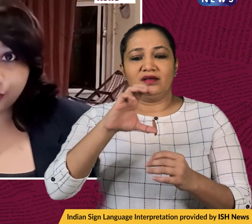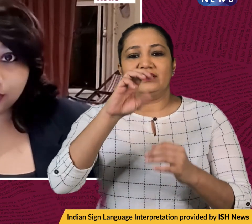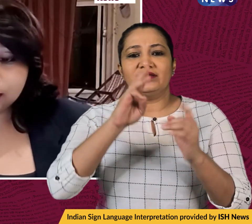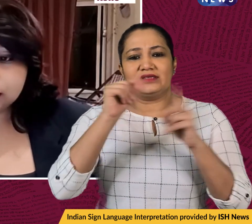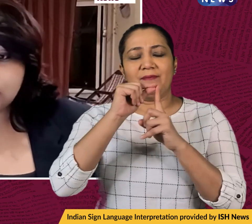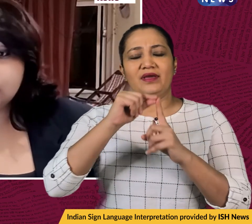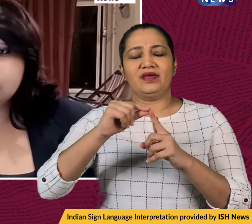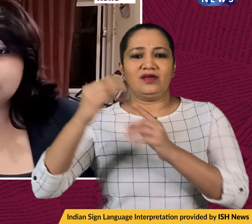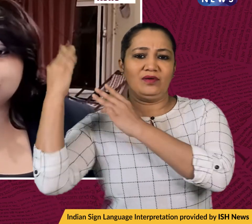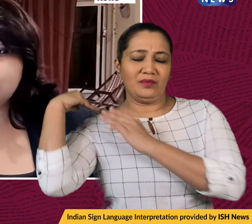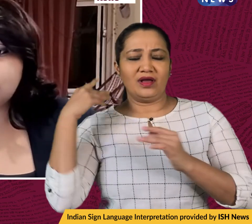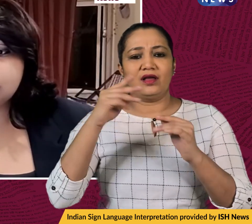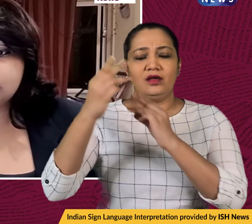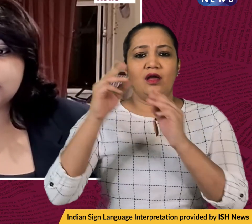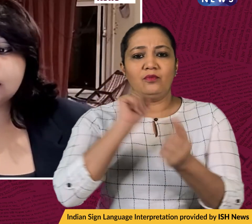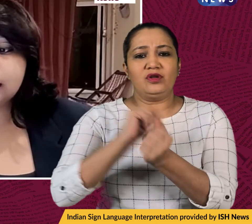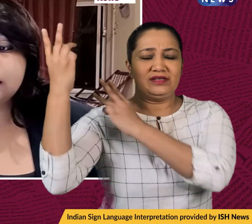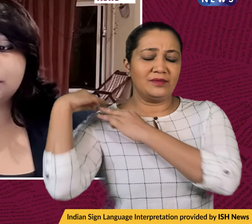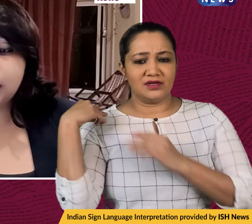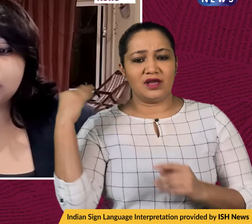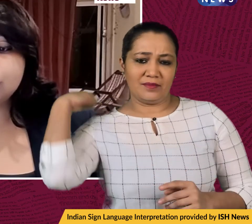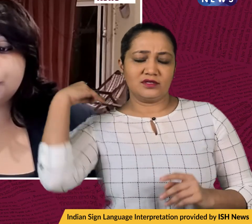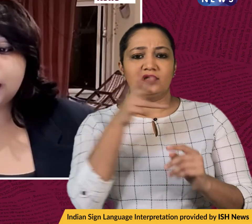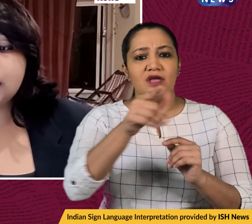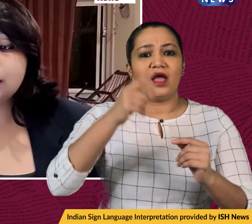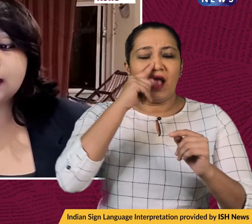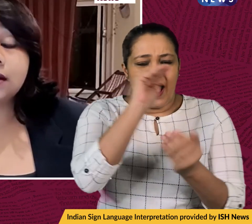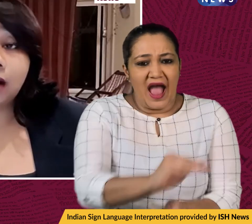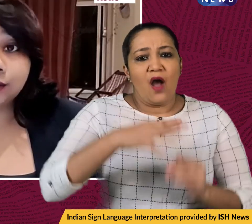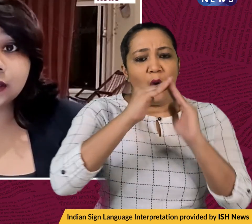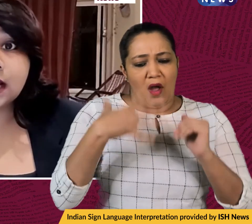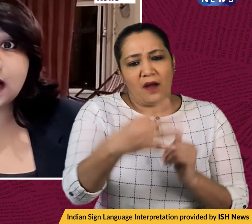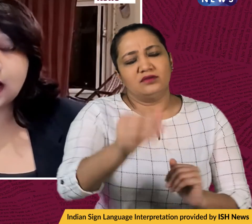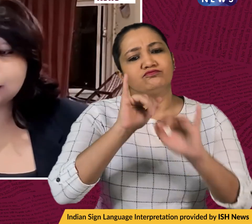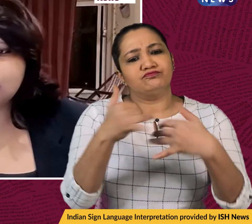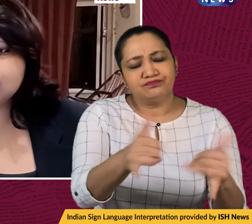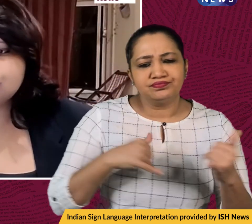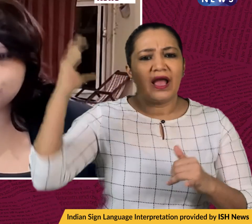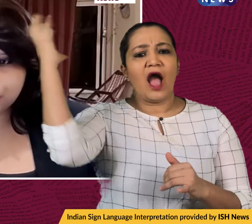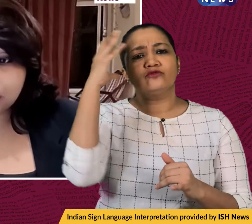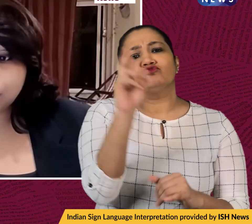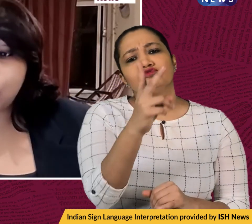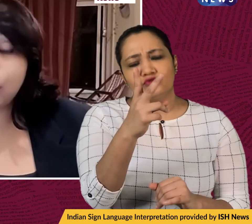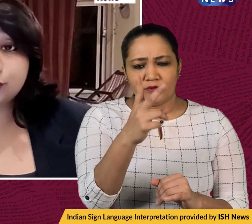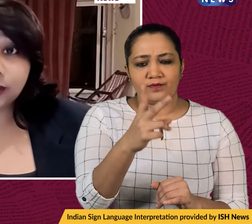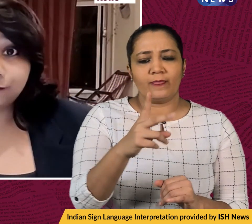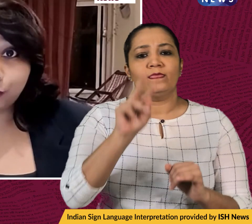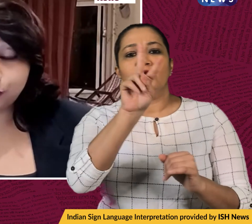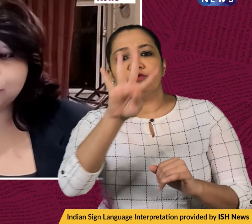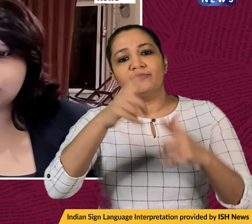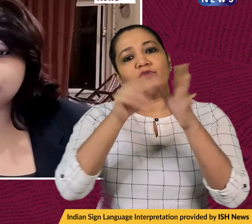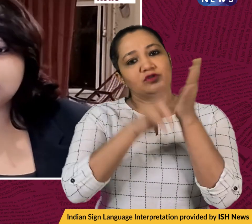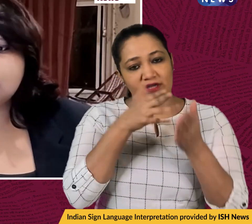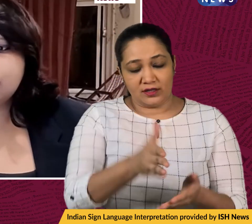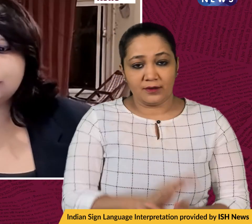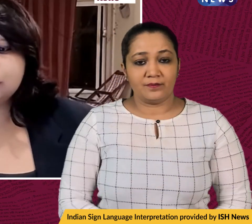of Northeast Delhi, Sanjay Kumar Sen, has said that the minor was playing outside her house at around 2 p.m. on 24th